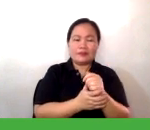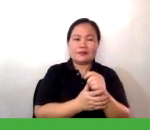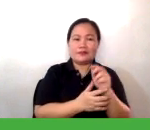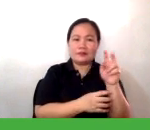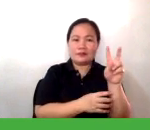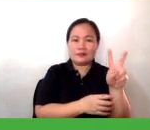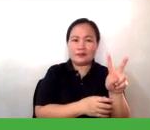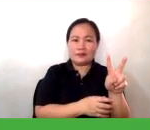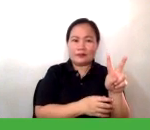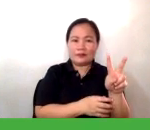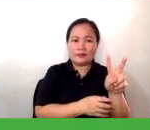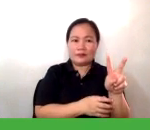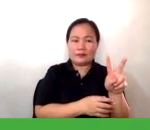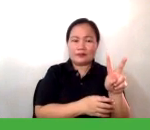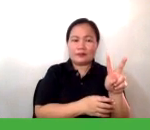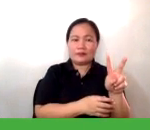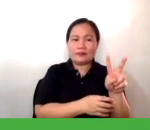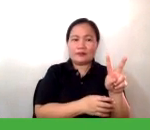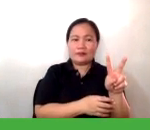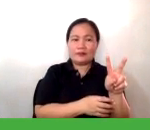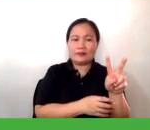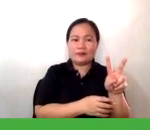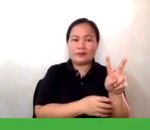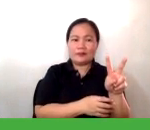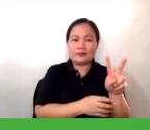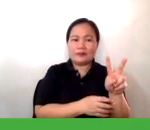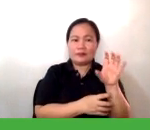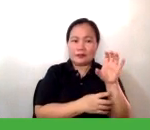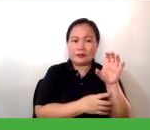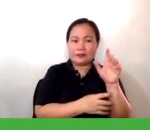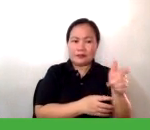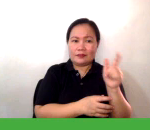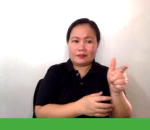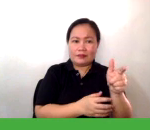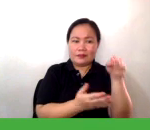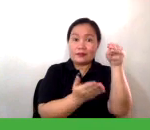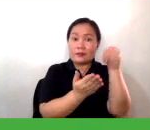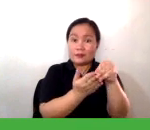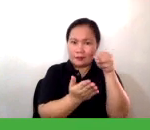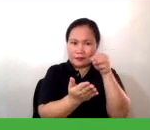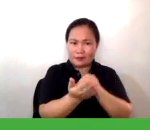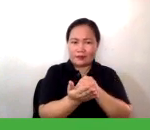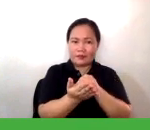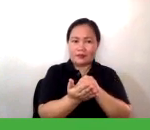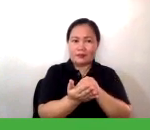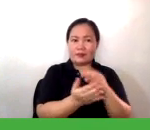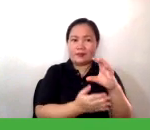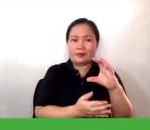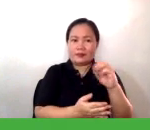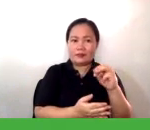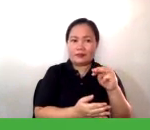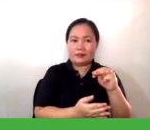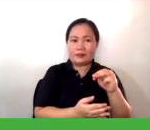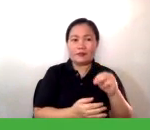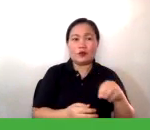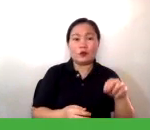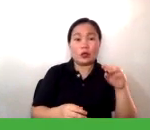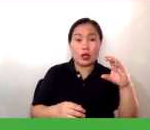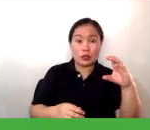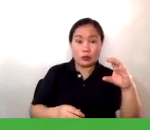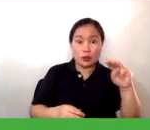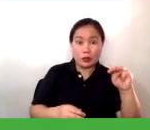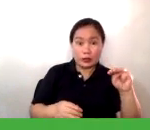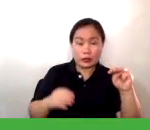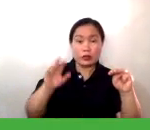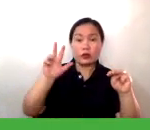That is 225 million cubic centimeters. Okay. Paano siya